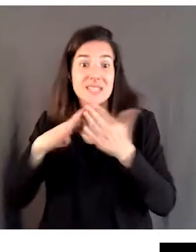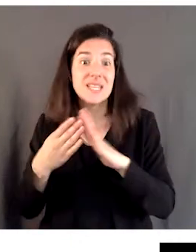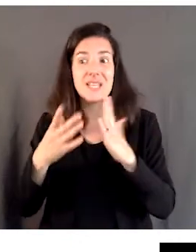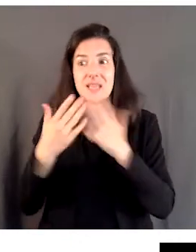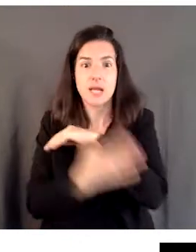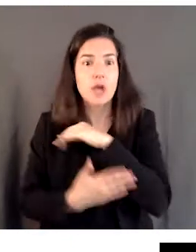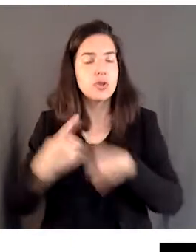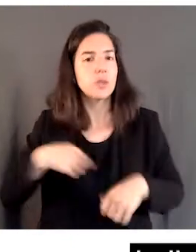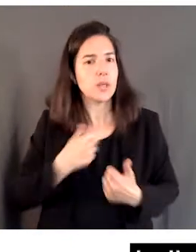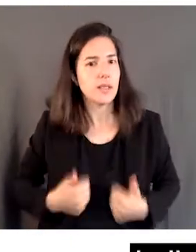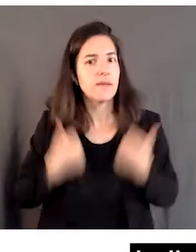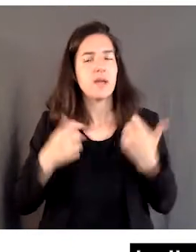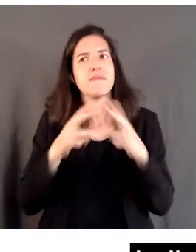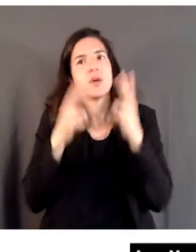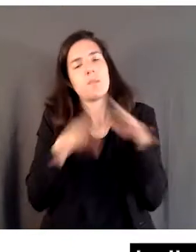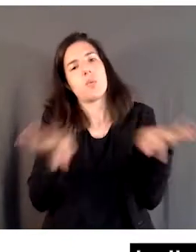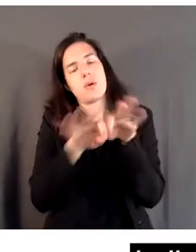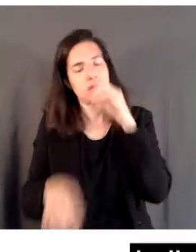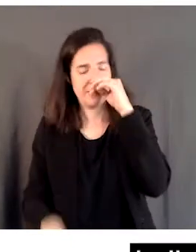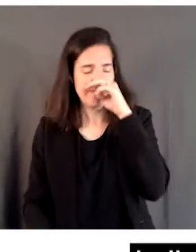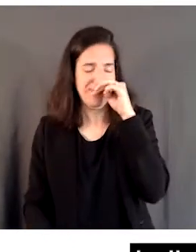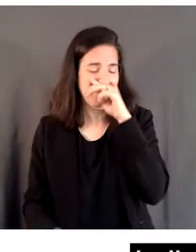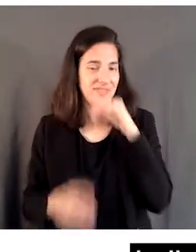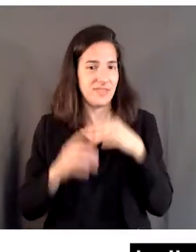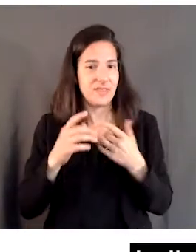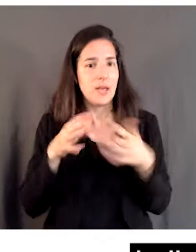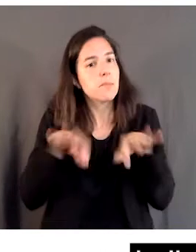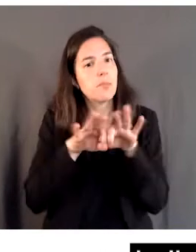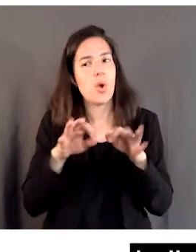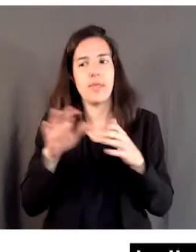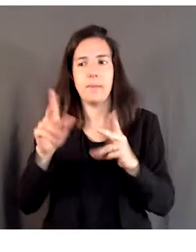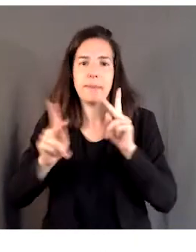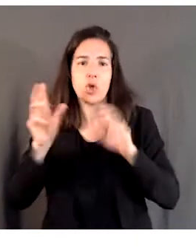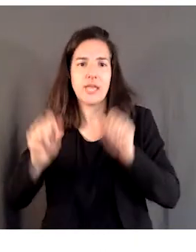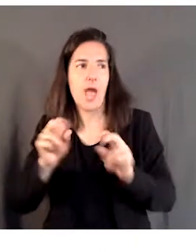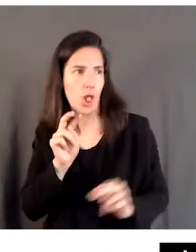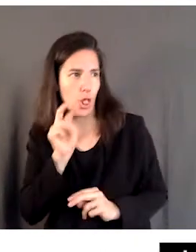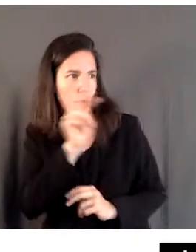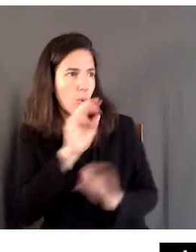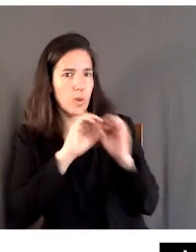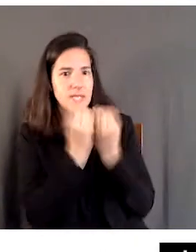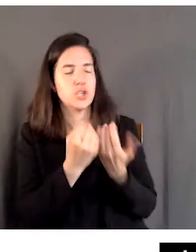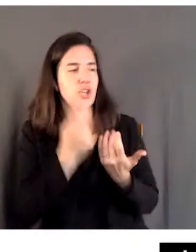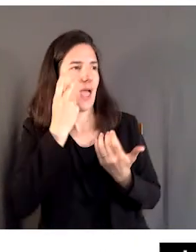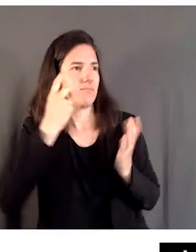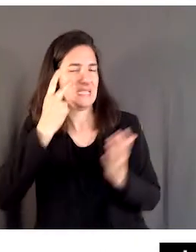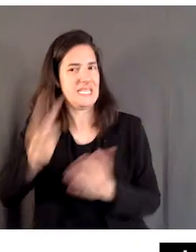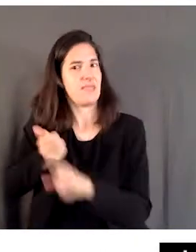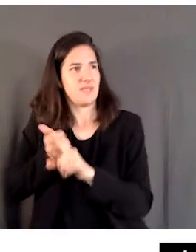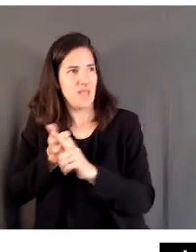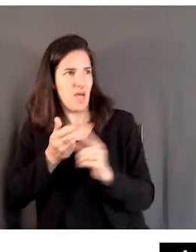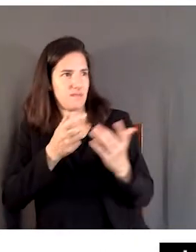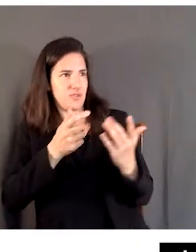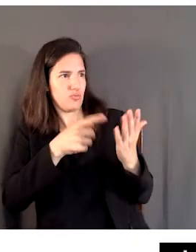very important for individuals to come in and see themselves. And also, I think it's very important to